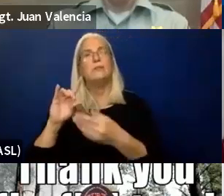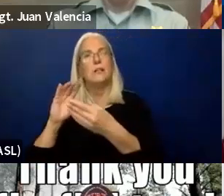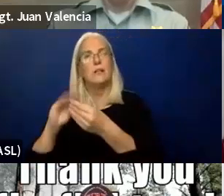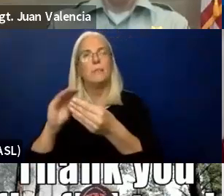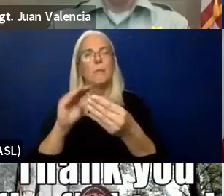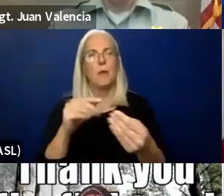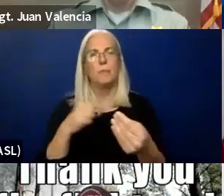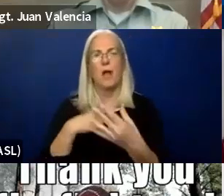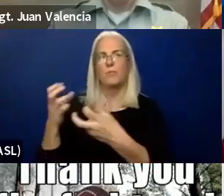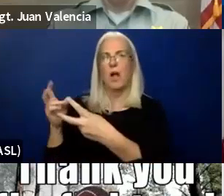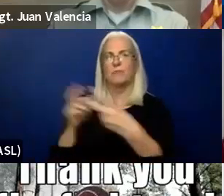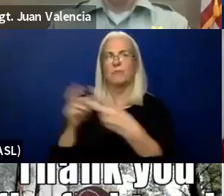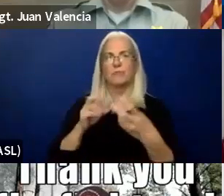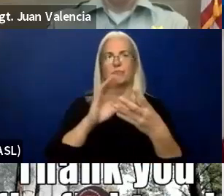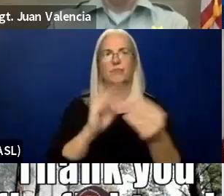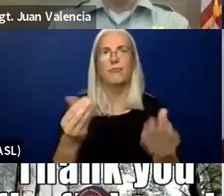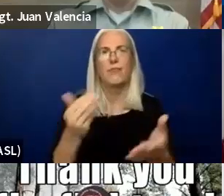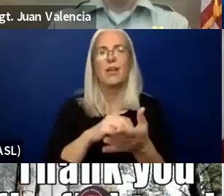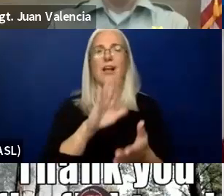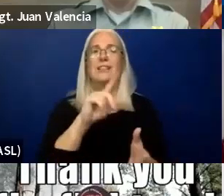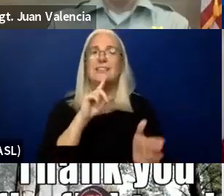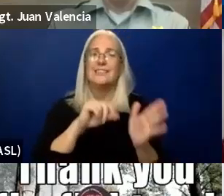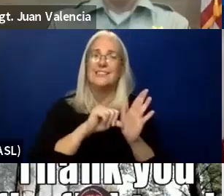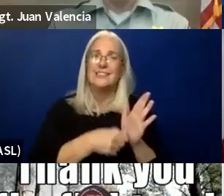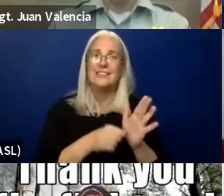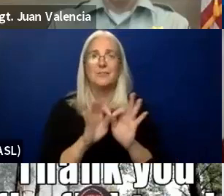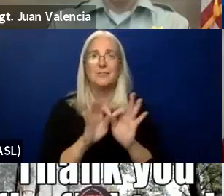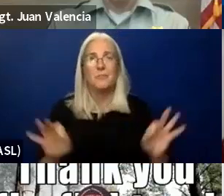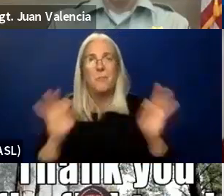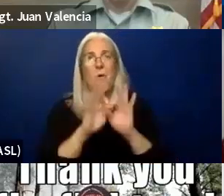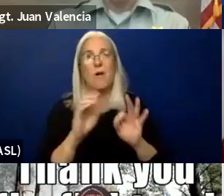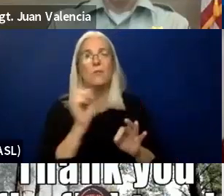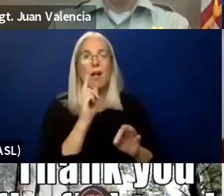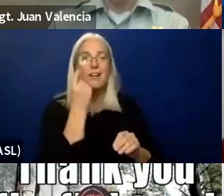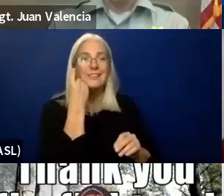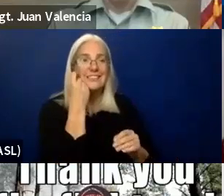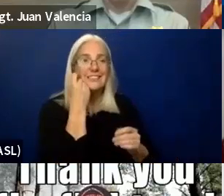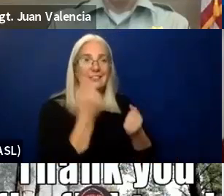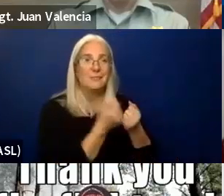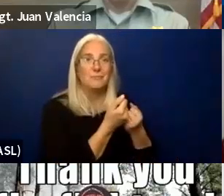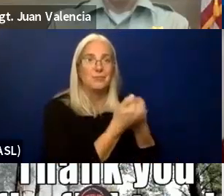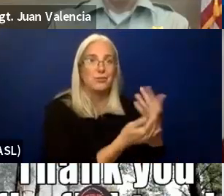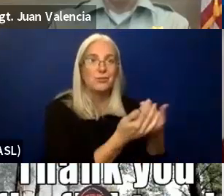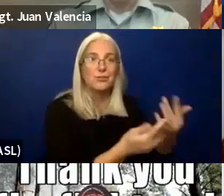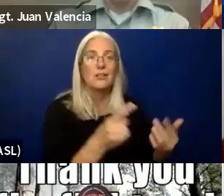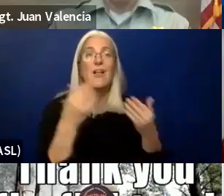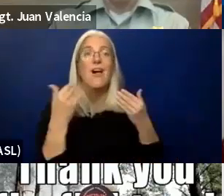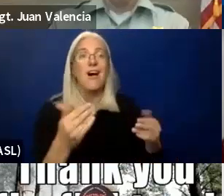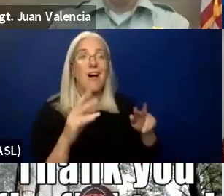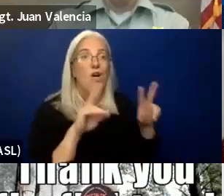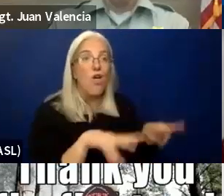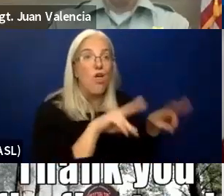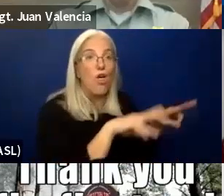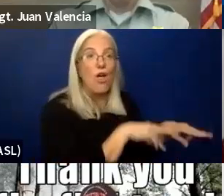to stay out of those burn zones when you are allowed in. It is disrespectful to the families who